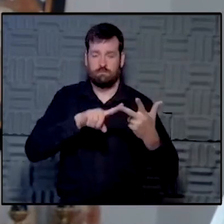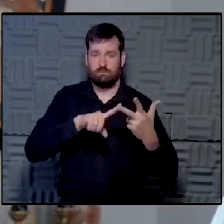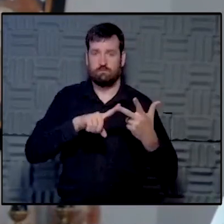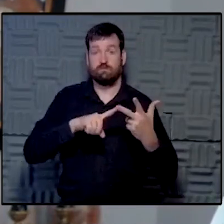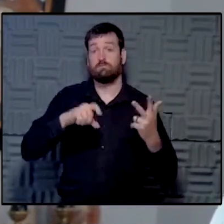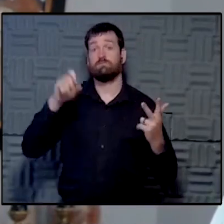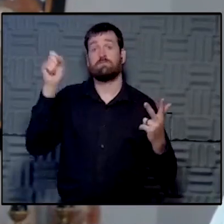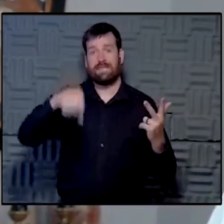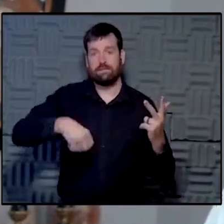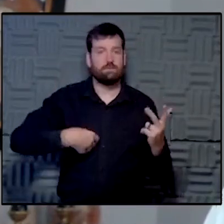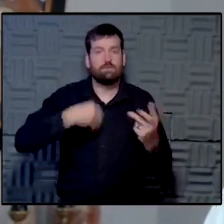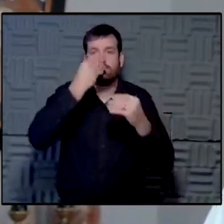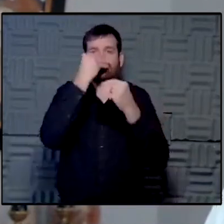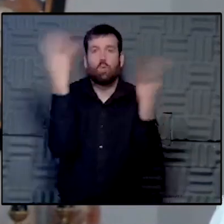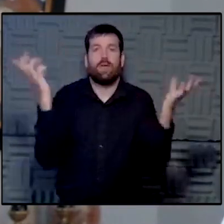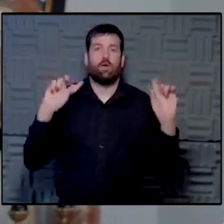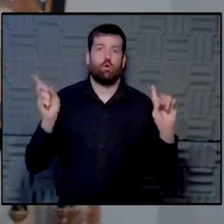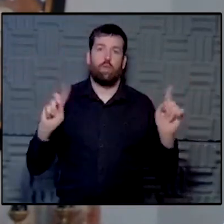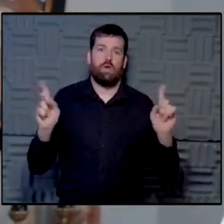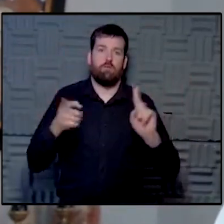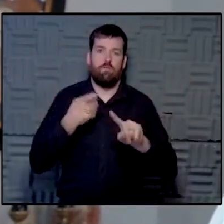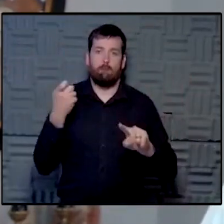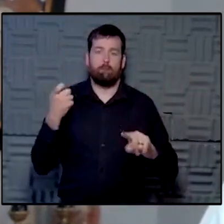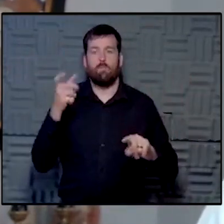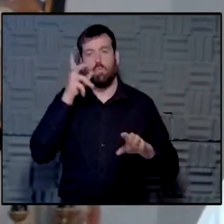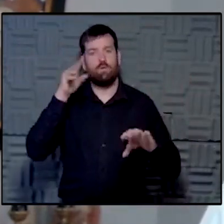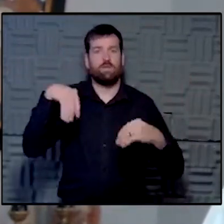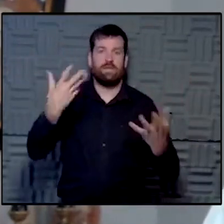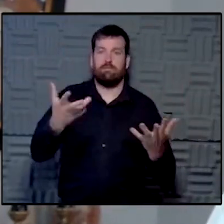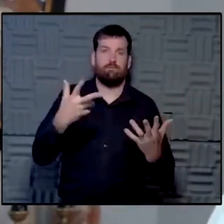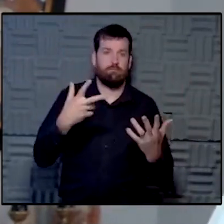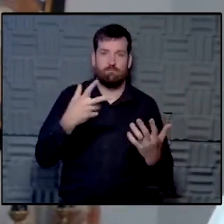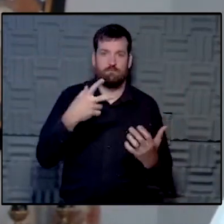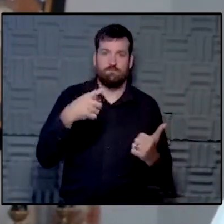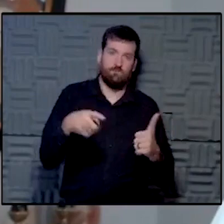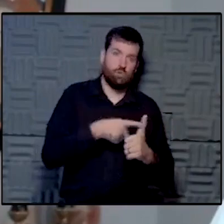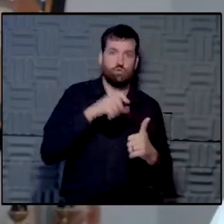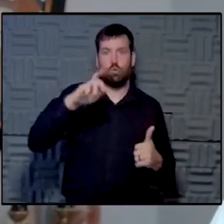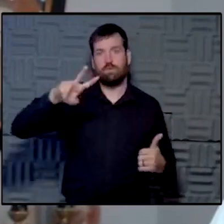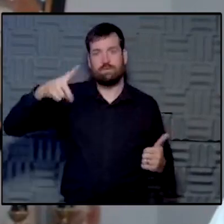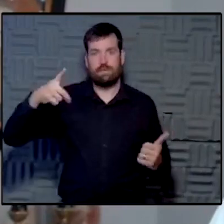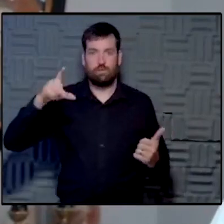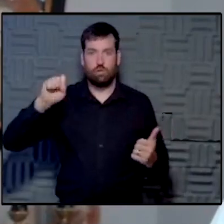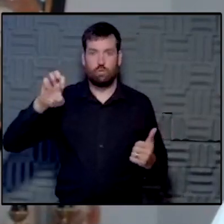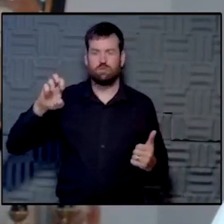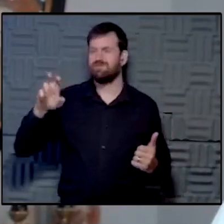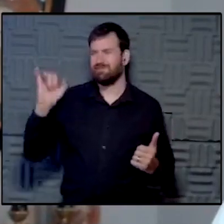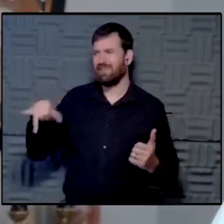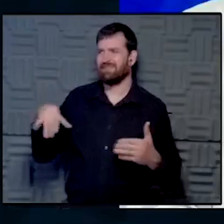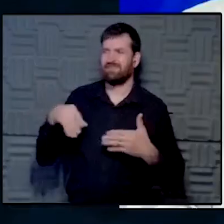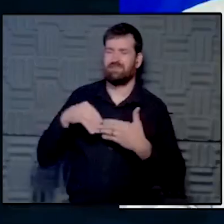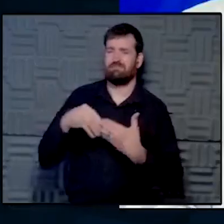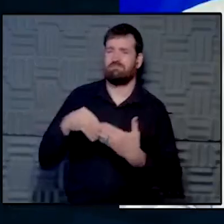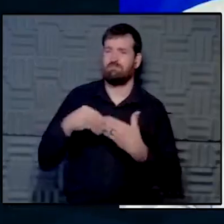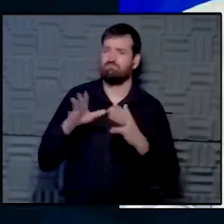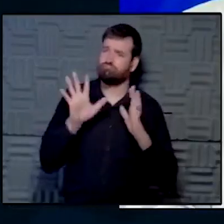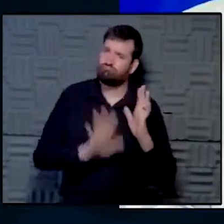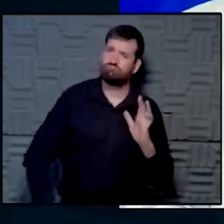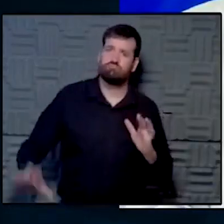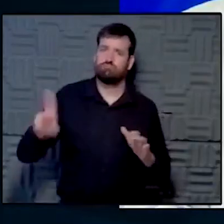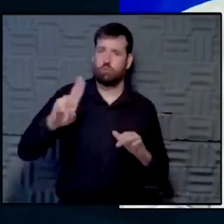to that is yes. We don't care what state a person's from. We'll give them the prime dose or booster dose. Yeah, and I think that's loosened up across the United States, hasn't